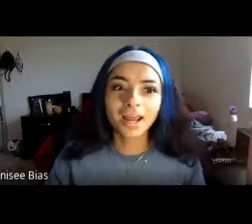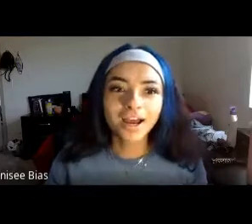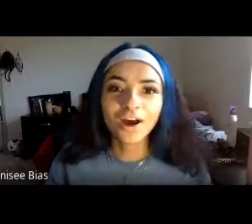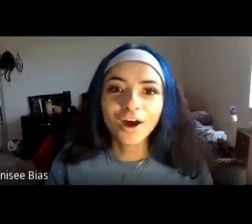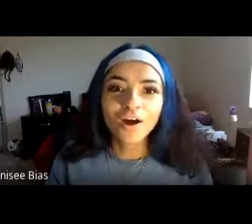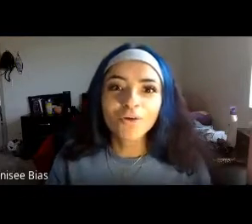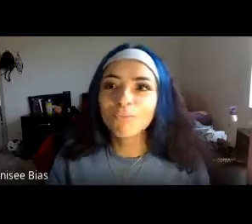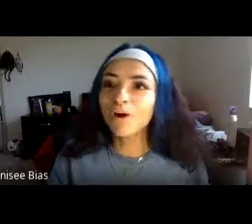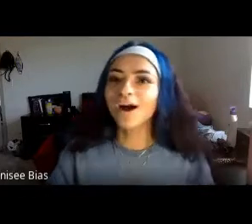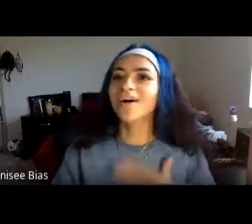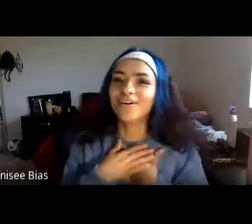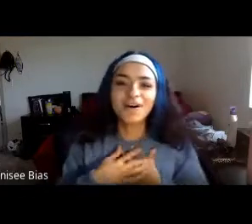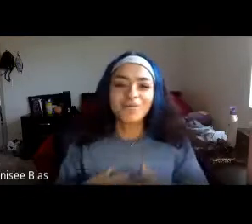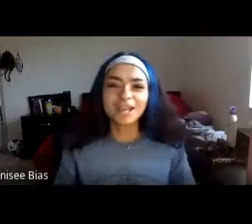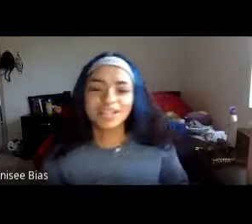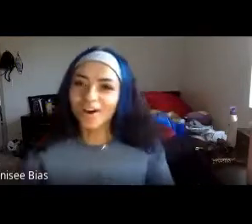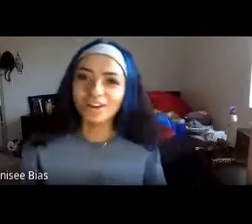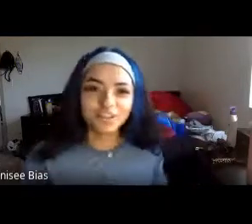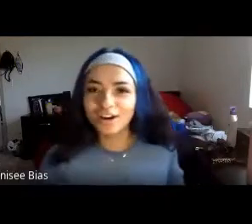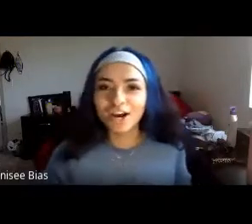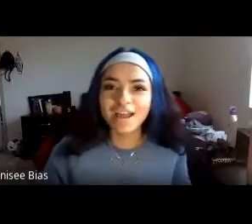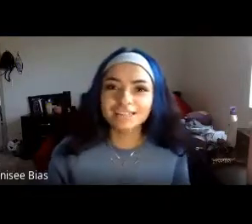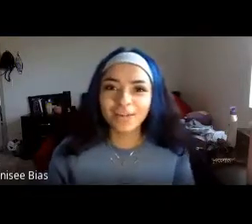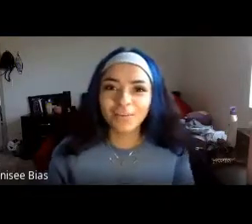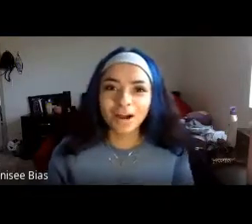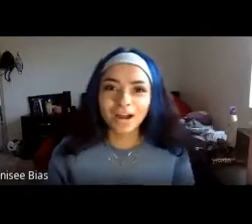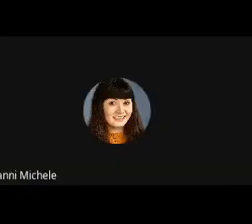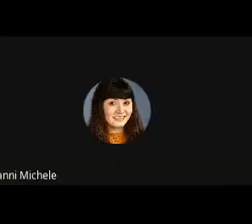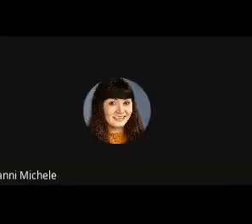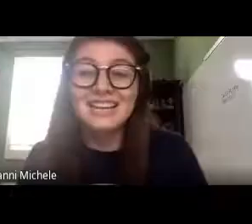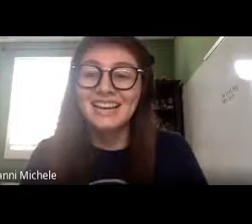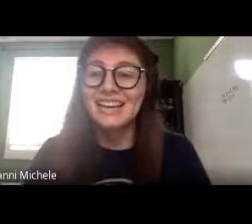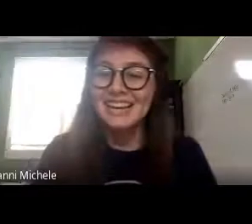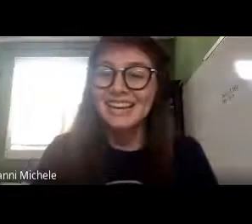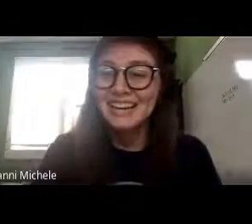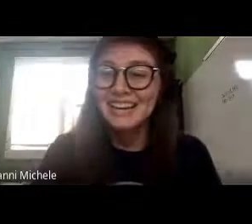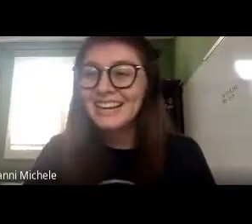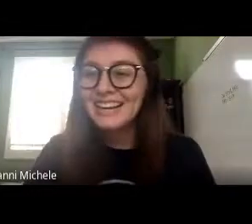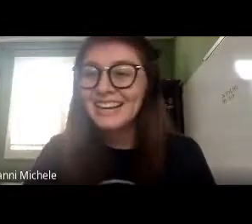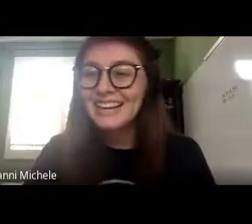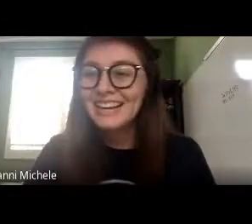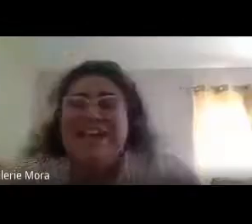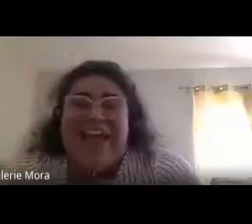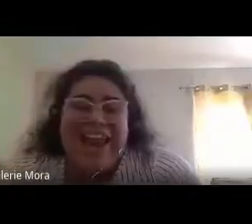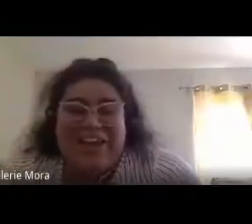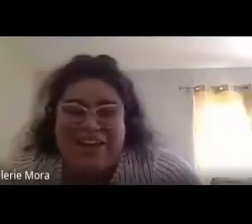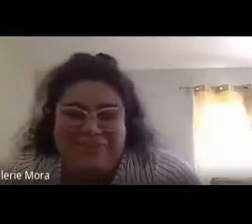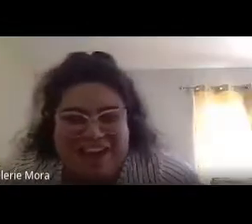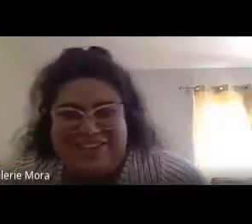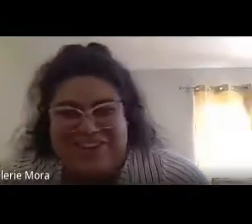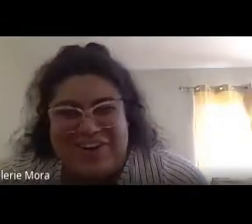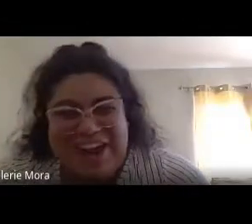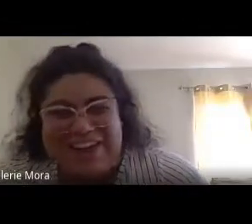Oh my, whoa. Wait, you already know ASL or what? Oh, your face. Can you do it again? I